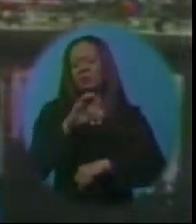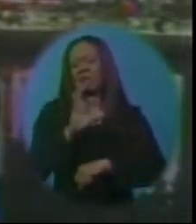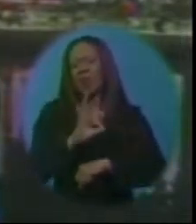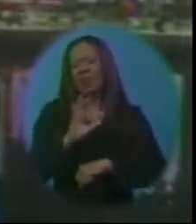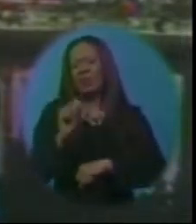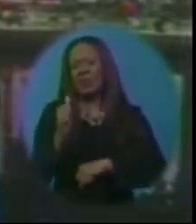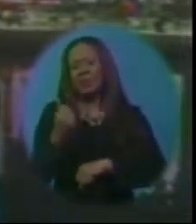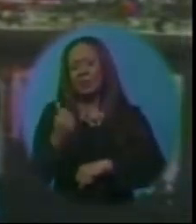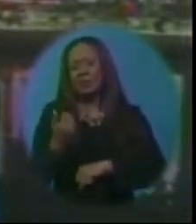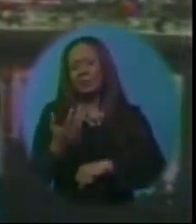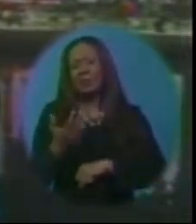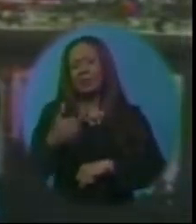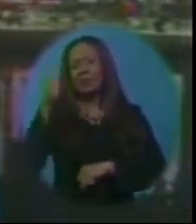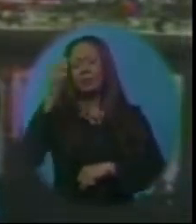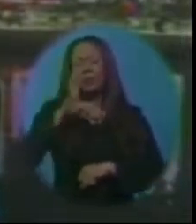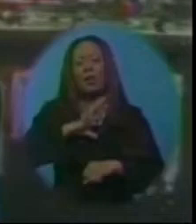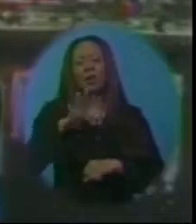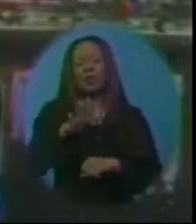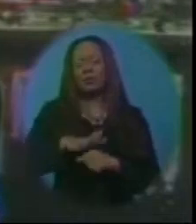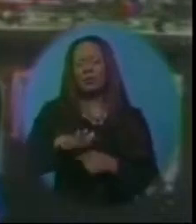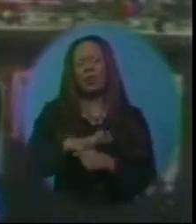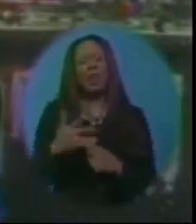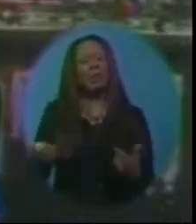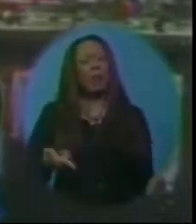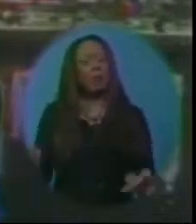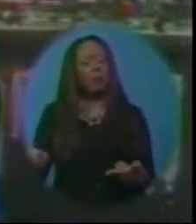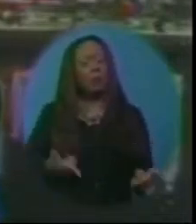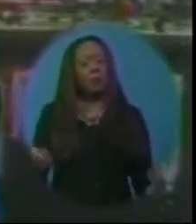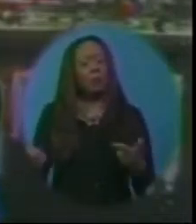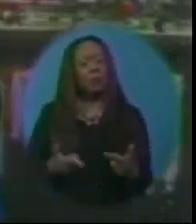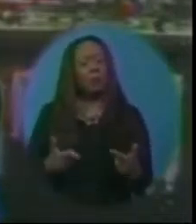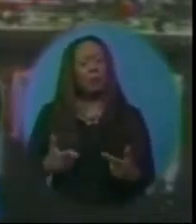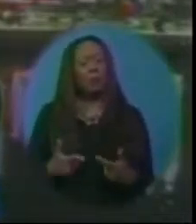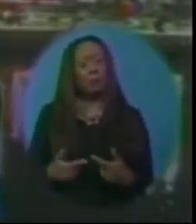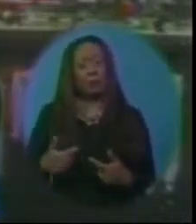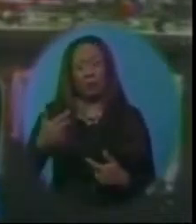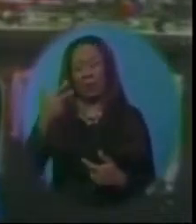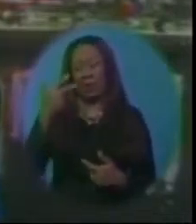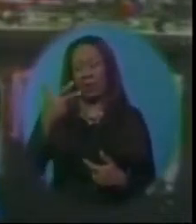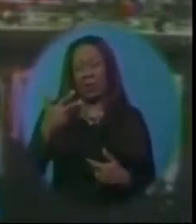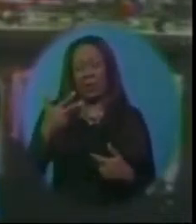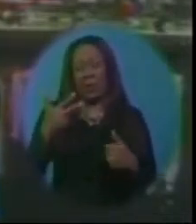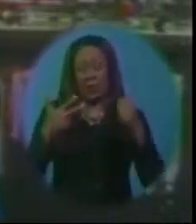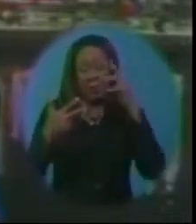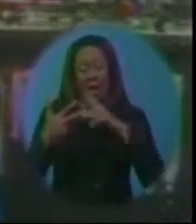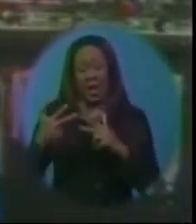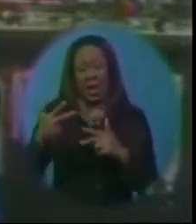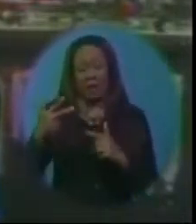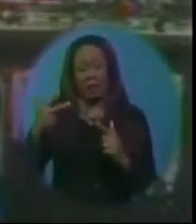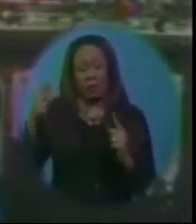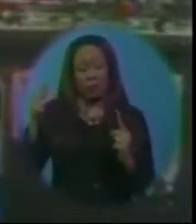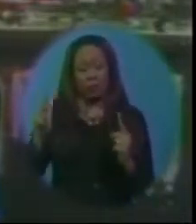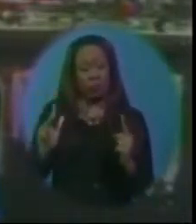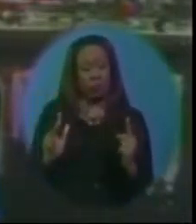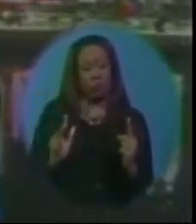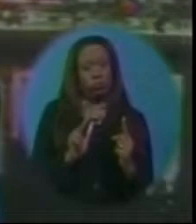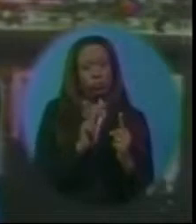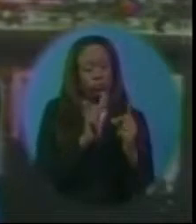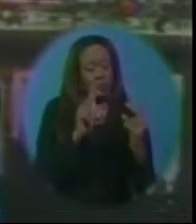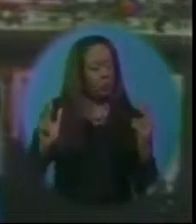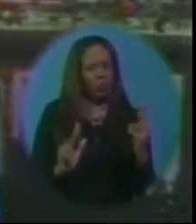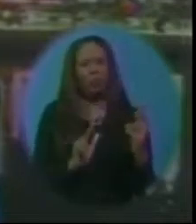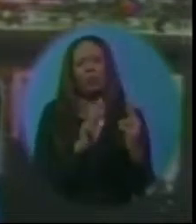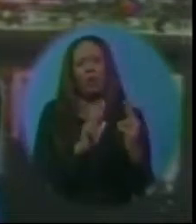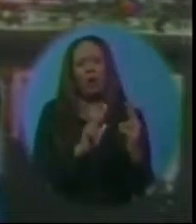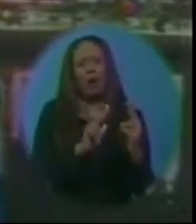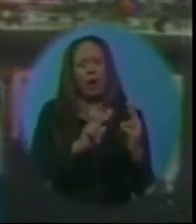was in the area liming with 2 other men when they were approached by 3 men, 2 of whom were armed. The bandits searched the men,